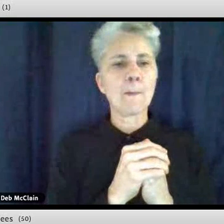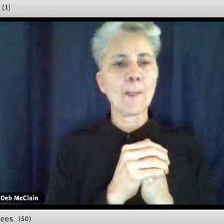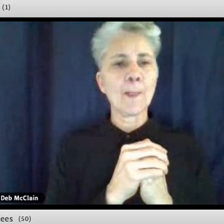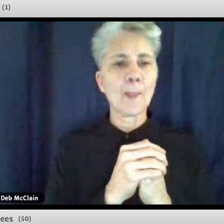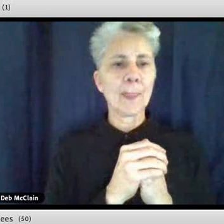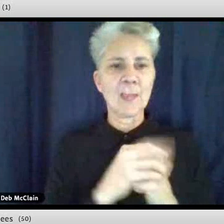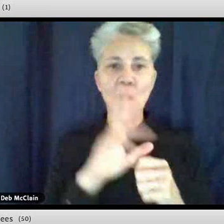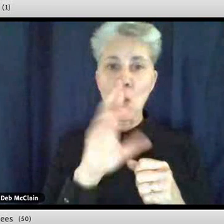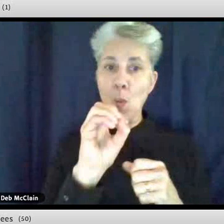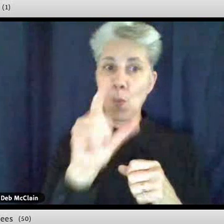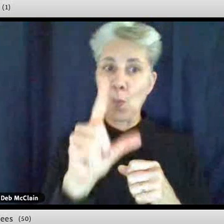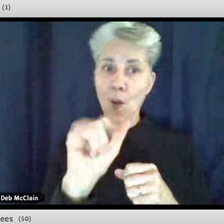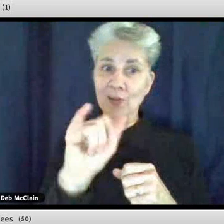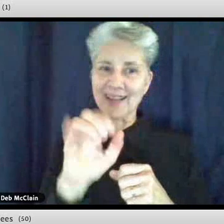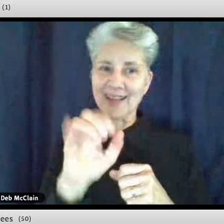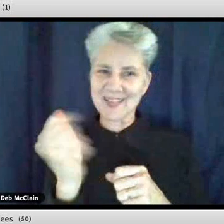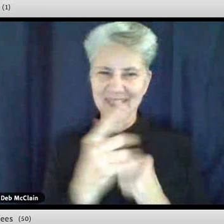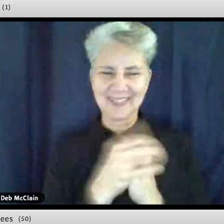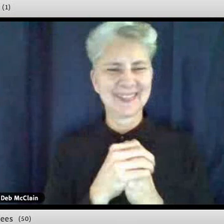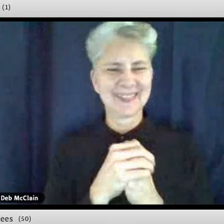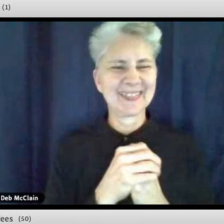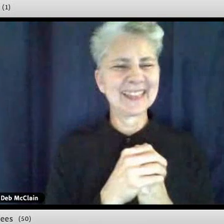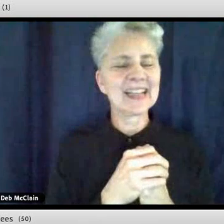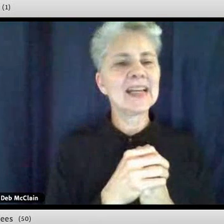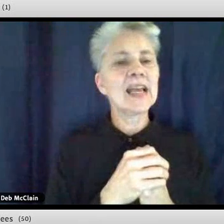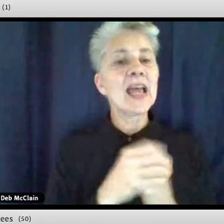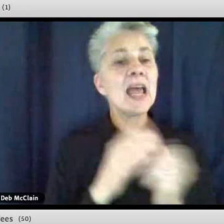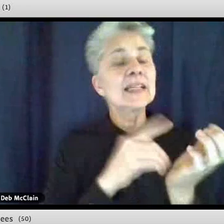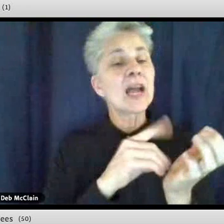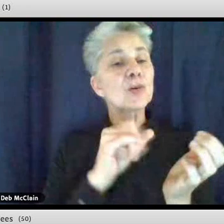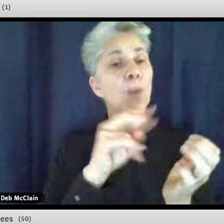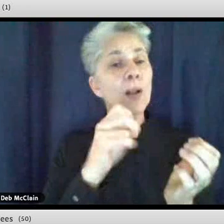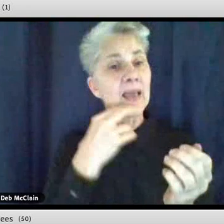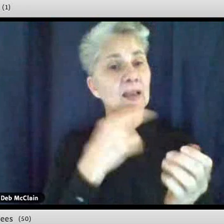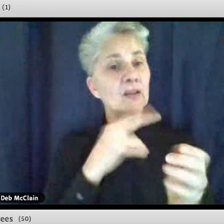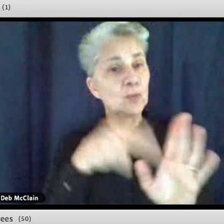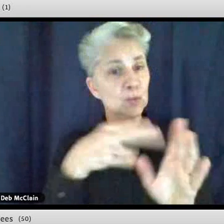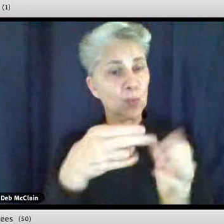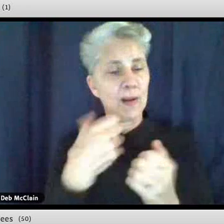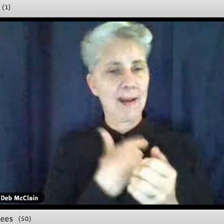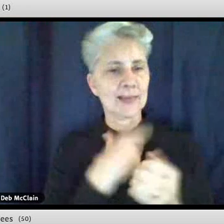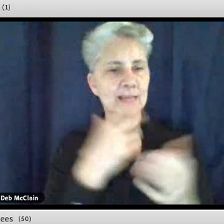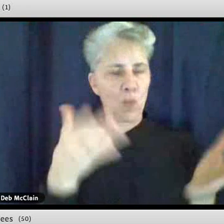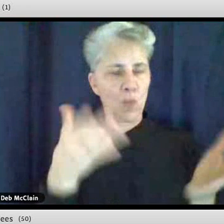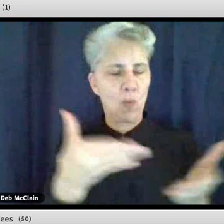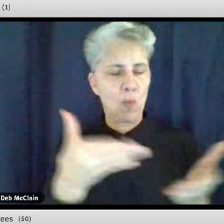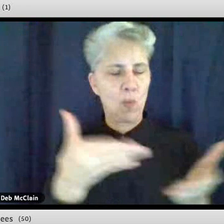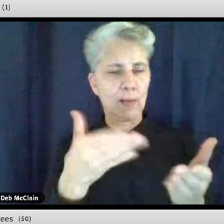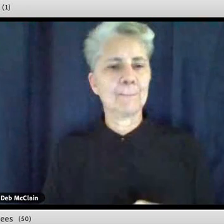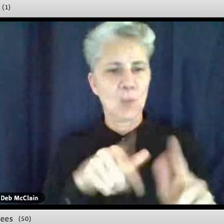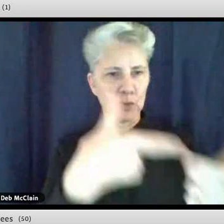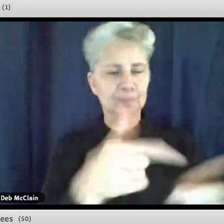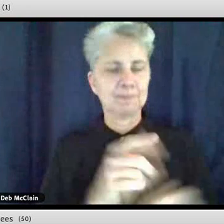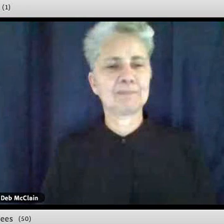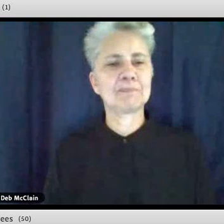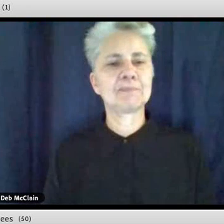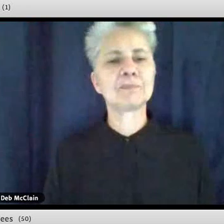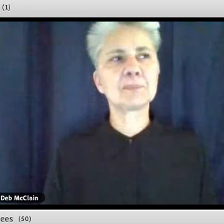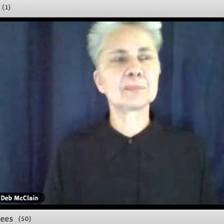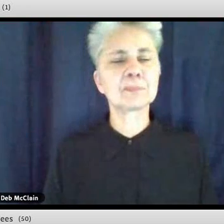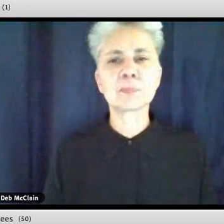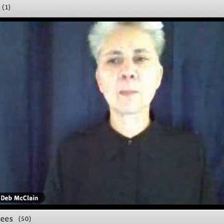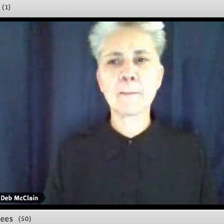Auburn University, a master's degree in library service, and a doctorate in public administration, both from the University